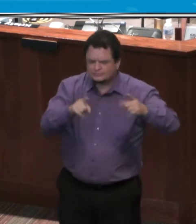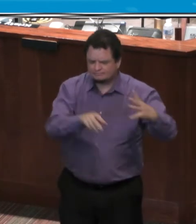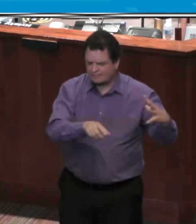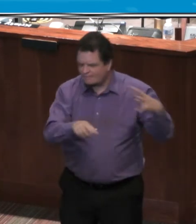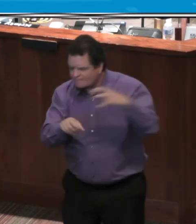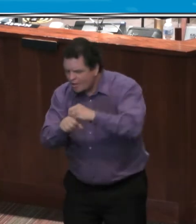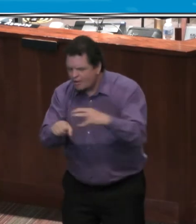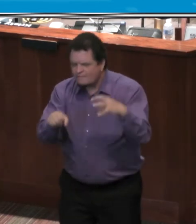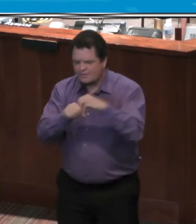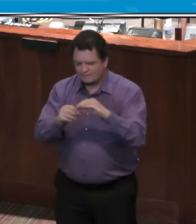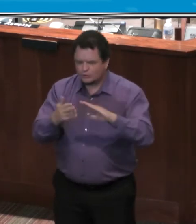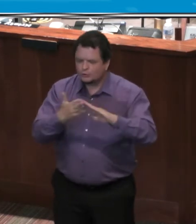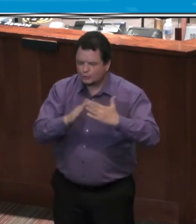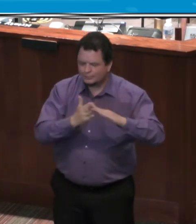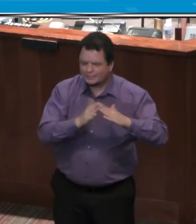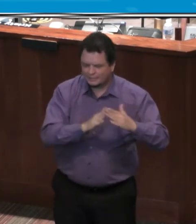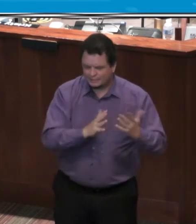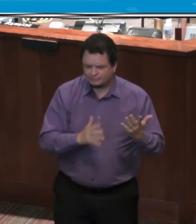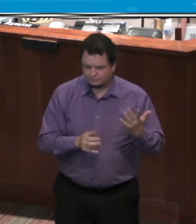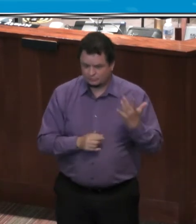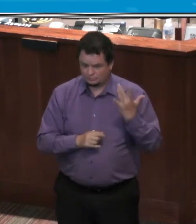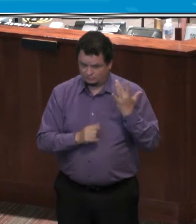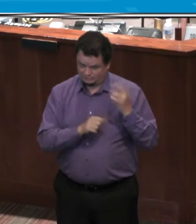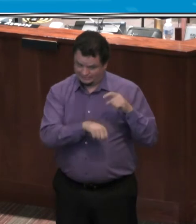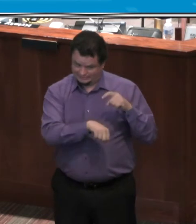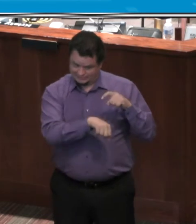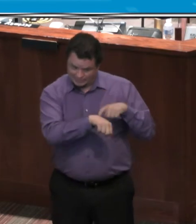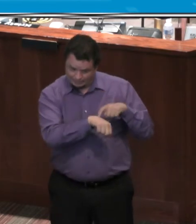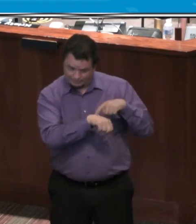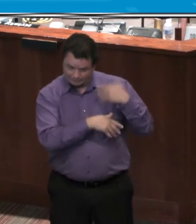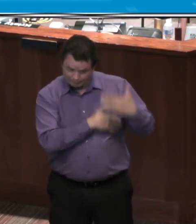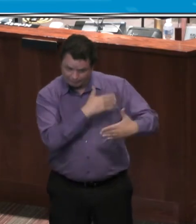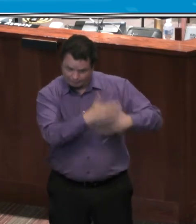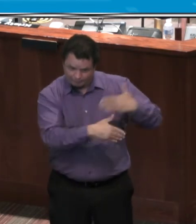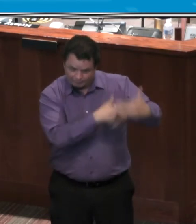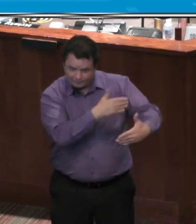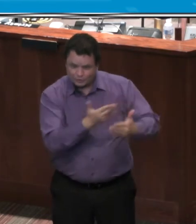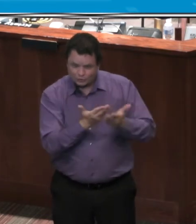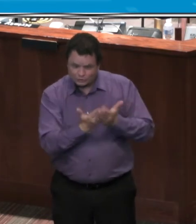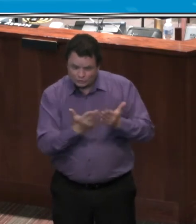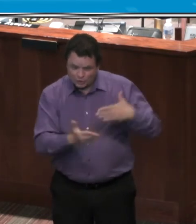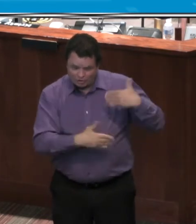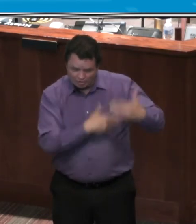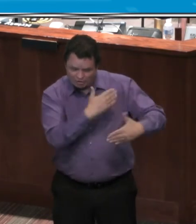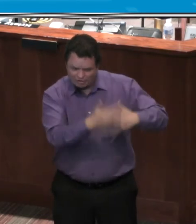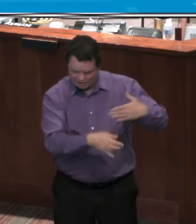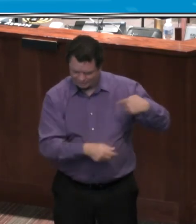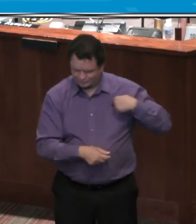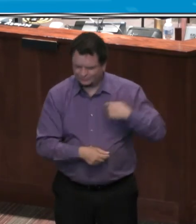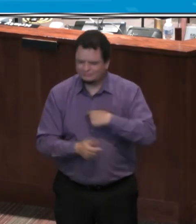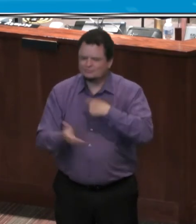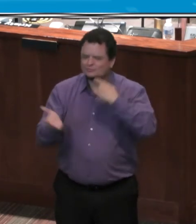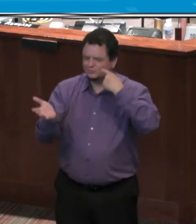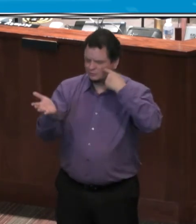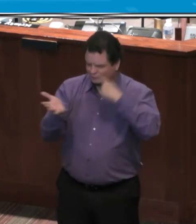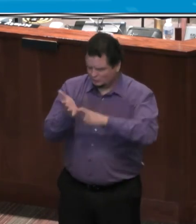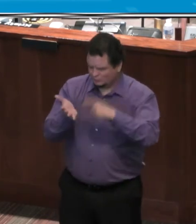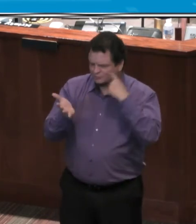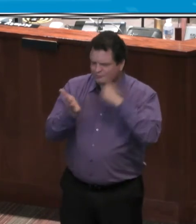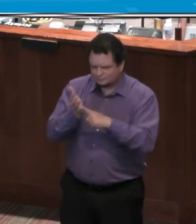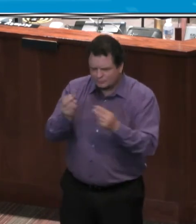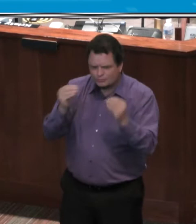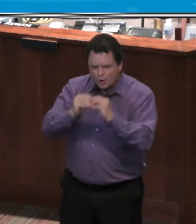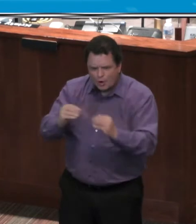establish. This is visible in a multitude of projects, from the Panorama Park revitalization or the community hub at the Mission Trace Shopping